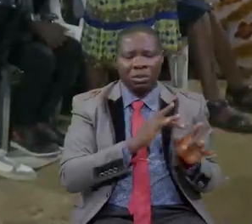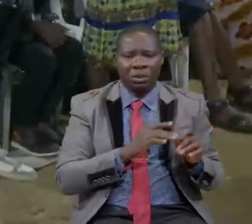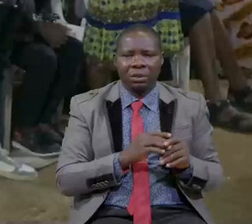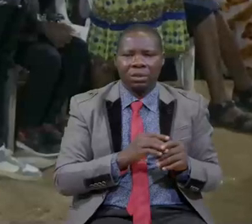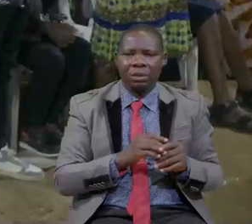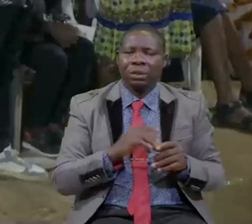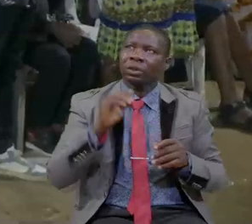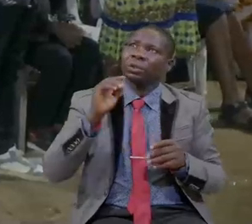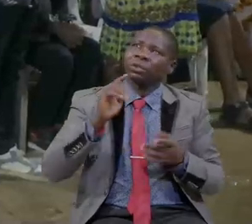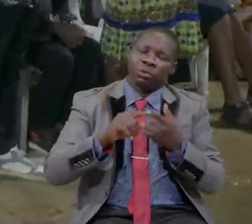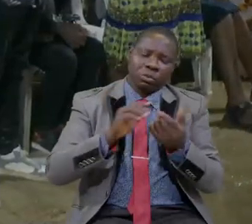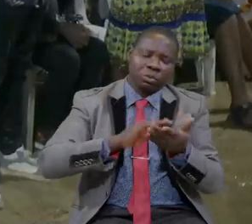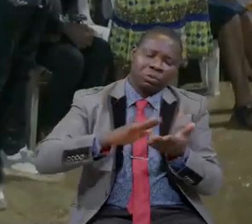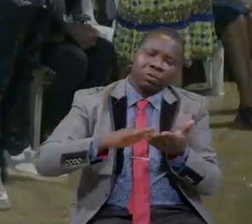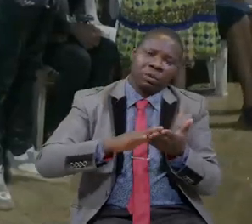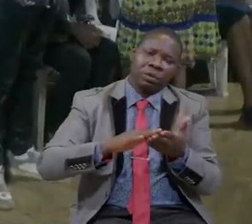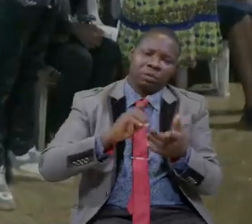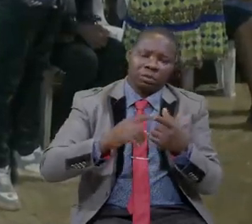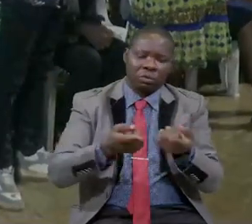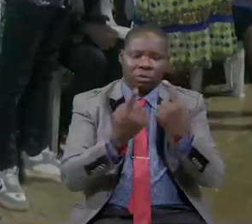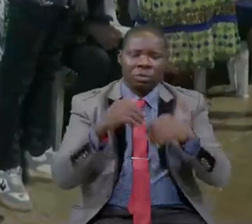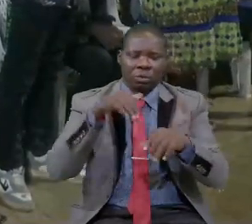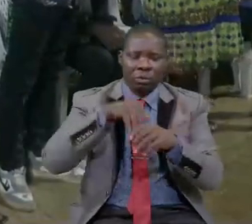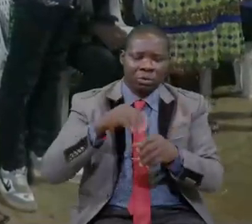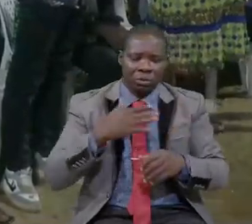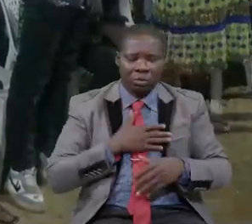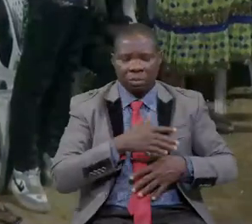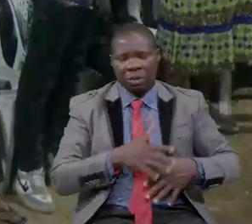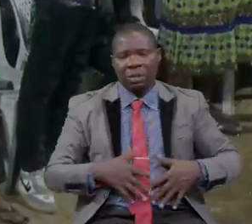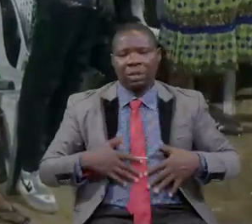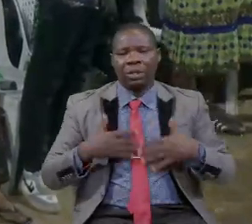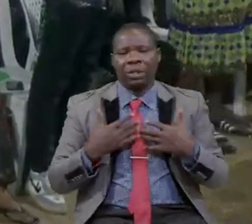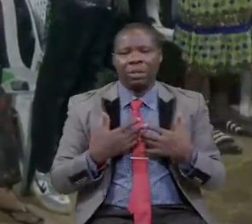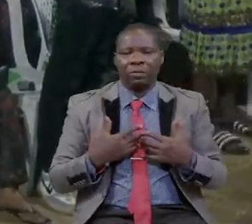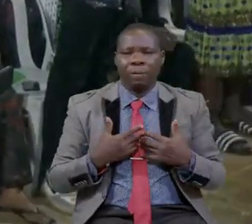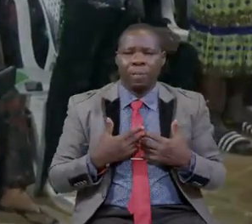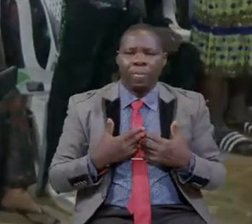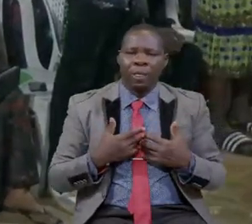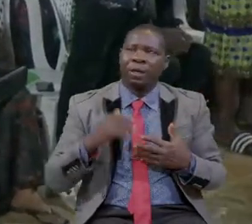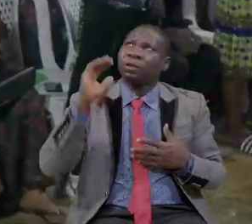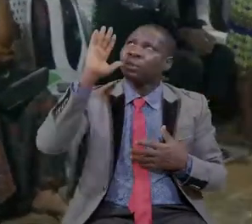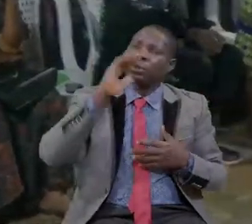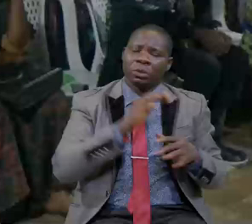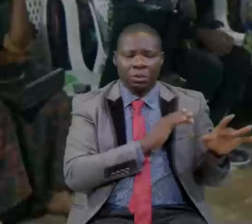forgive to come into my life. Your compassion